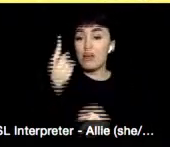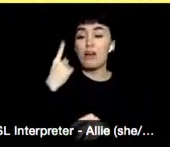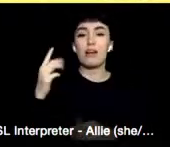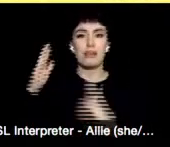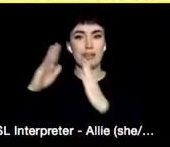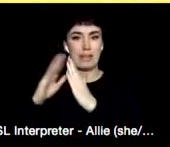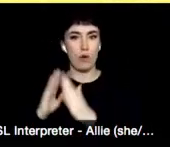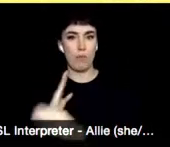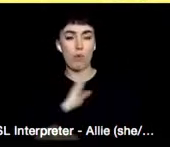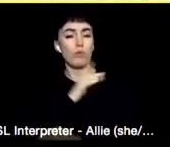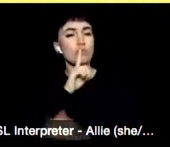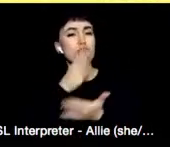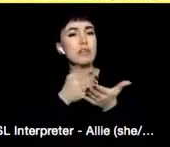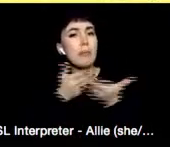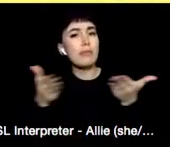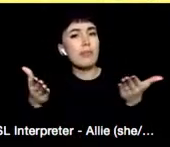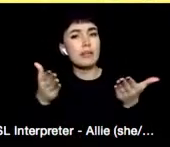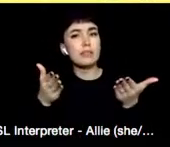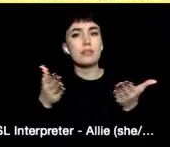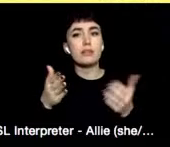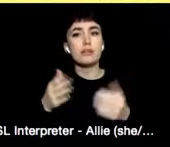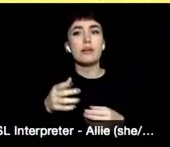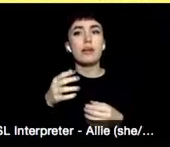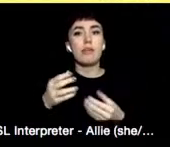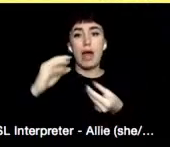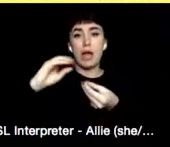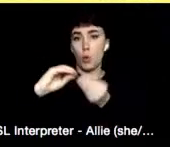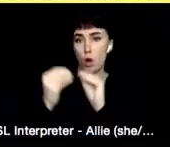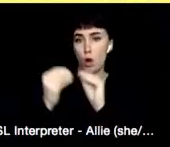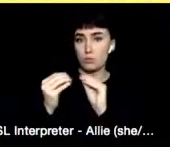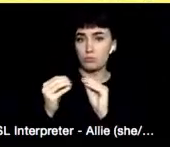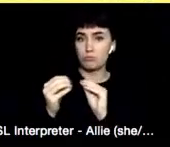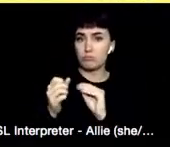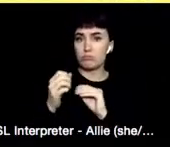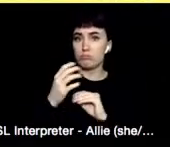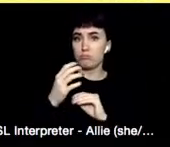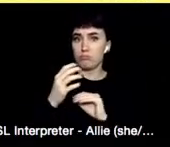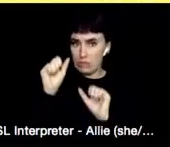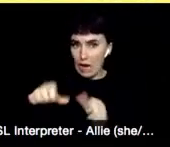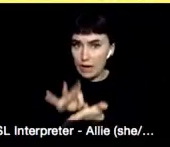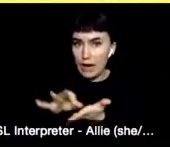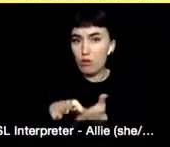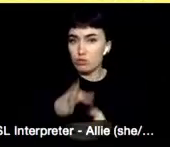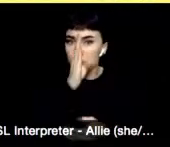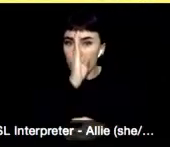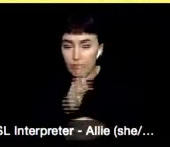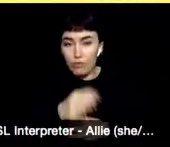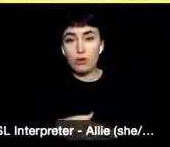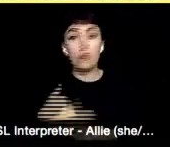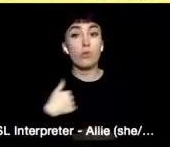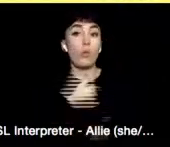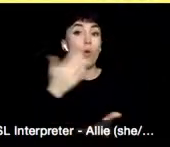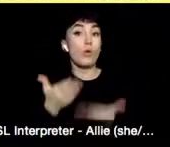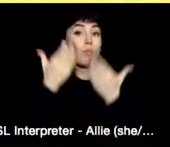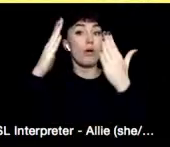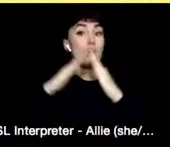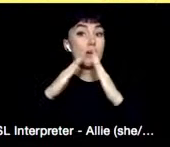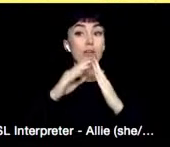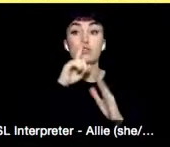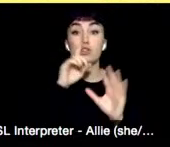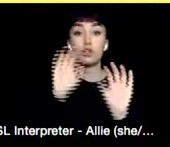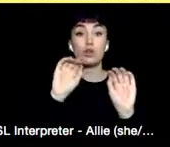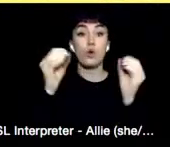are some things that are quantitatively empirical or very straightforward. What we are recommending to the town is that there is an